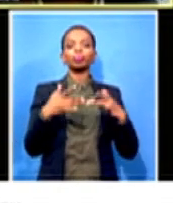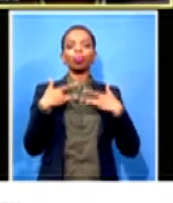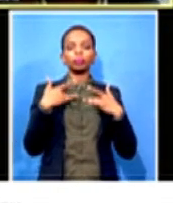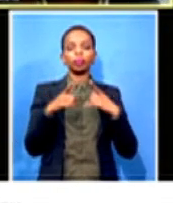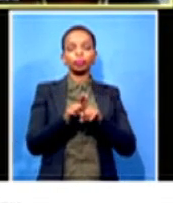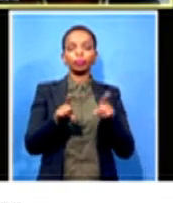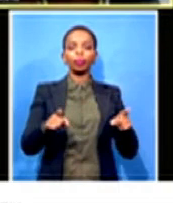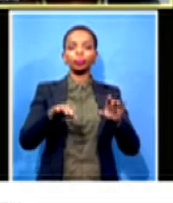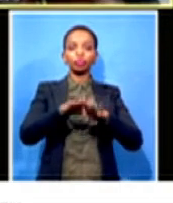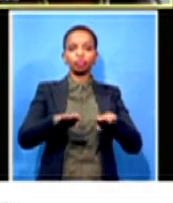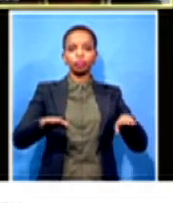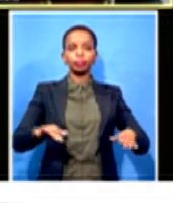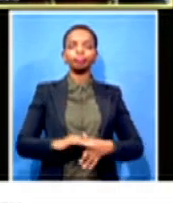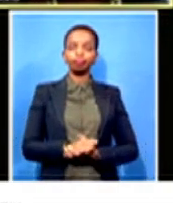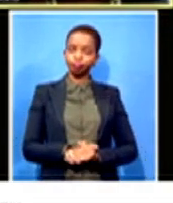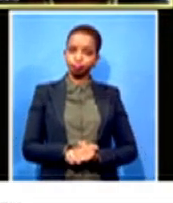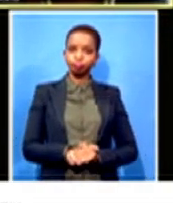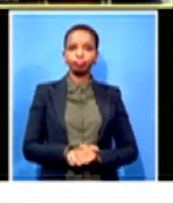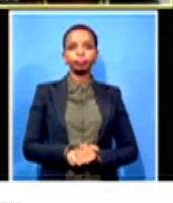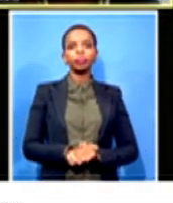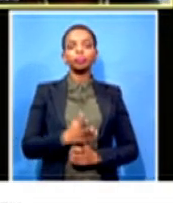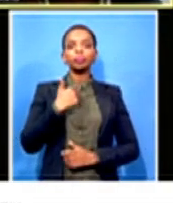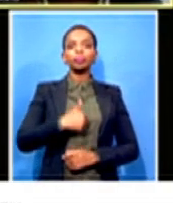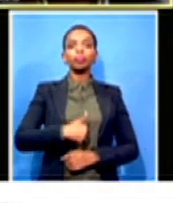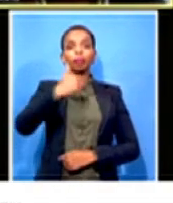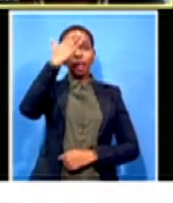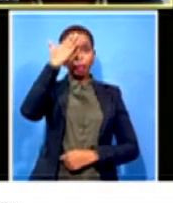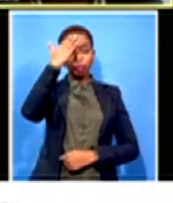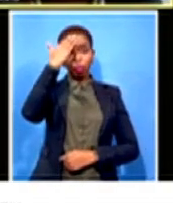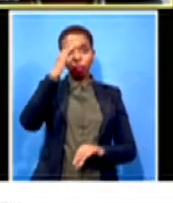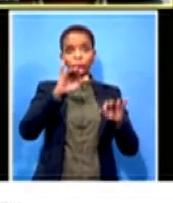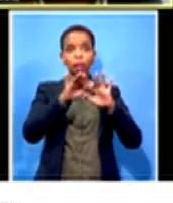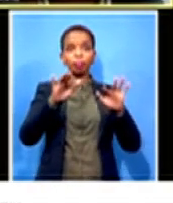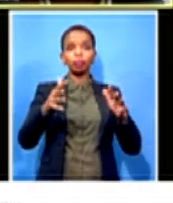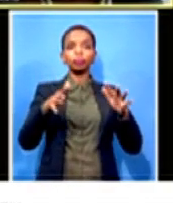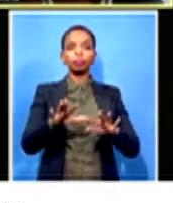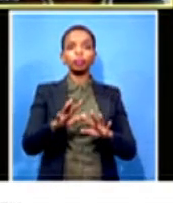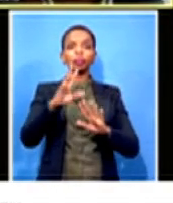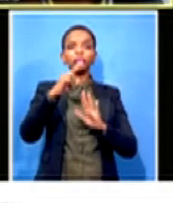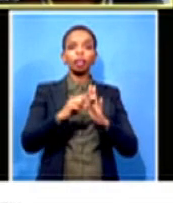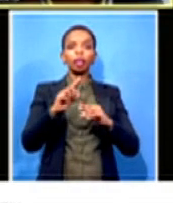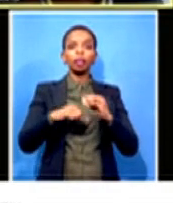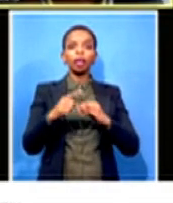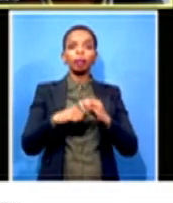people have also read about this Kawasaki-like syndrome, which was in the New York Times.